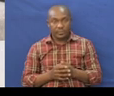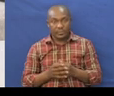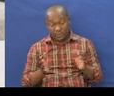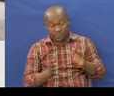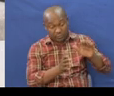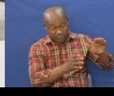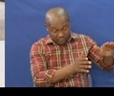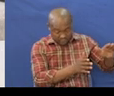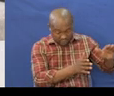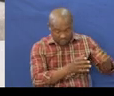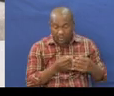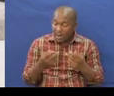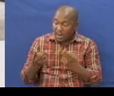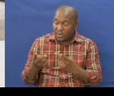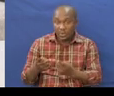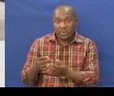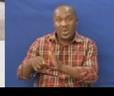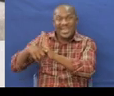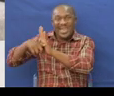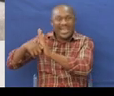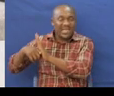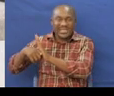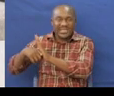disadvantages of field research.